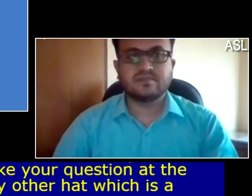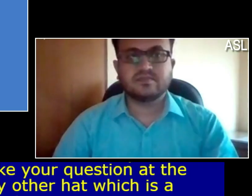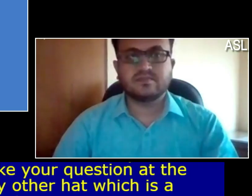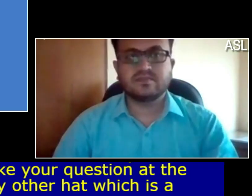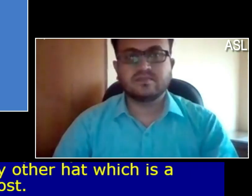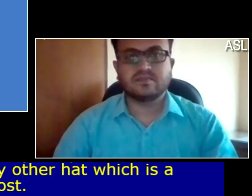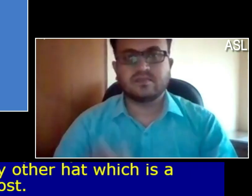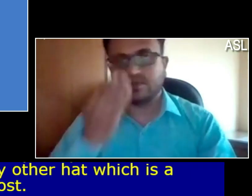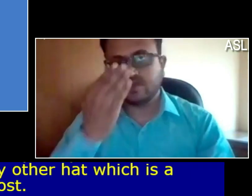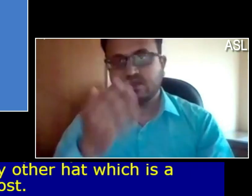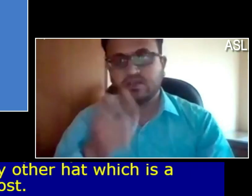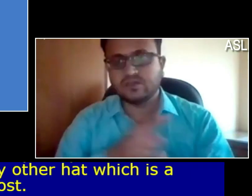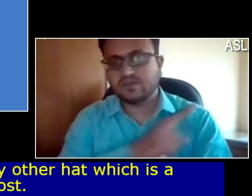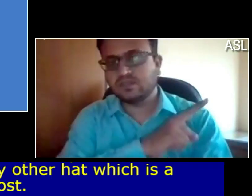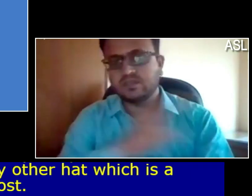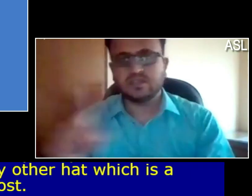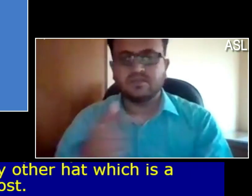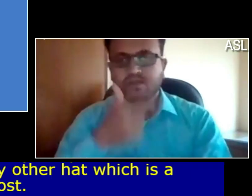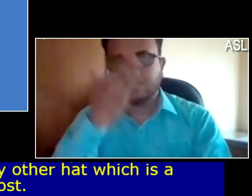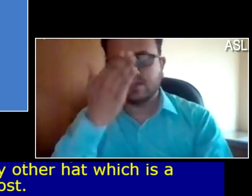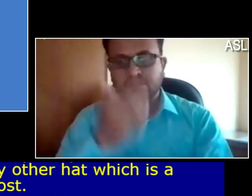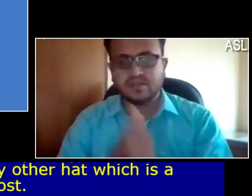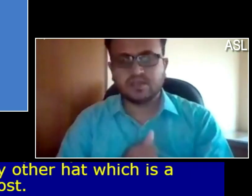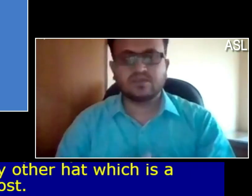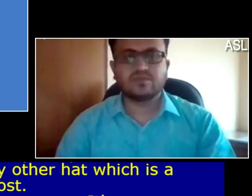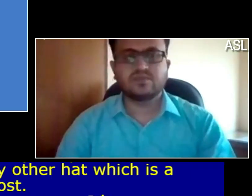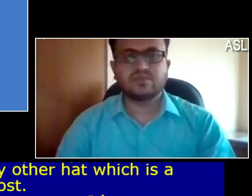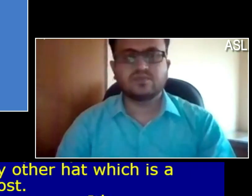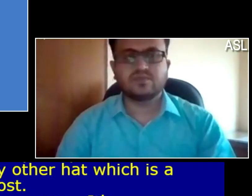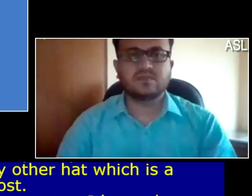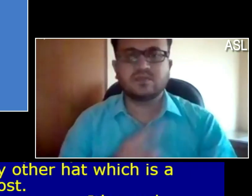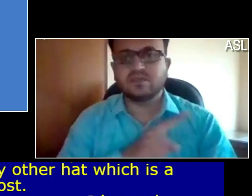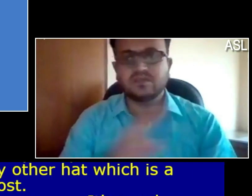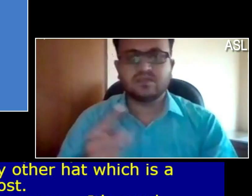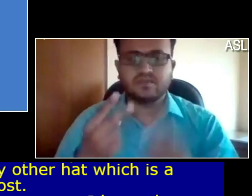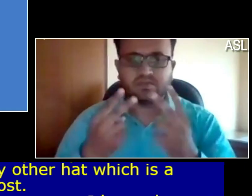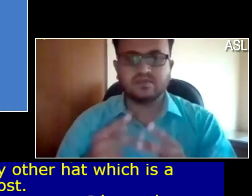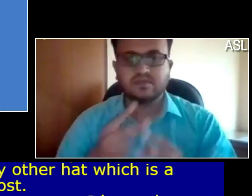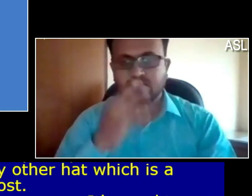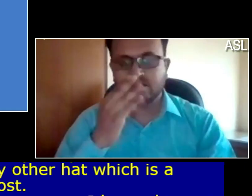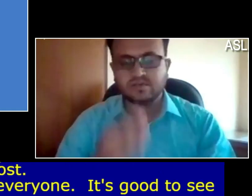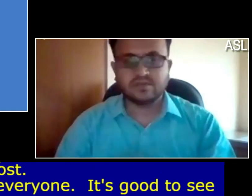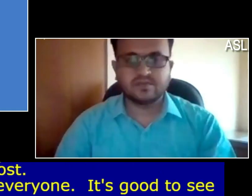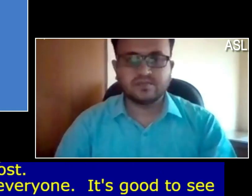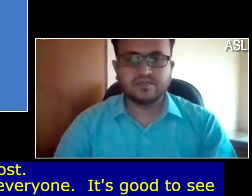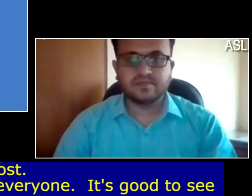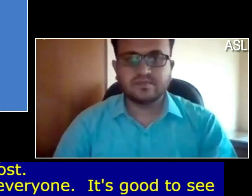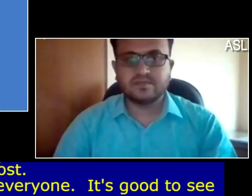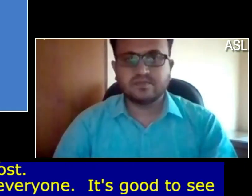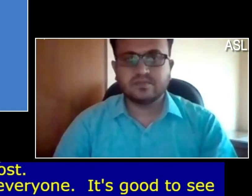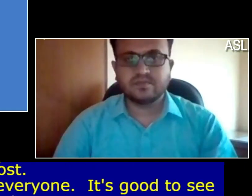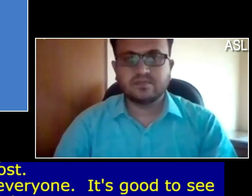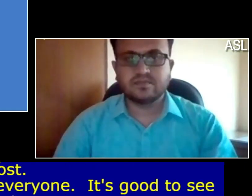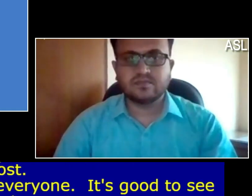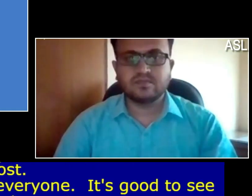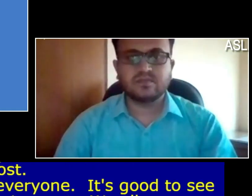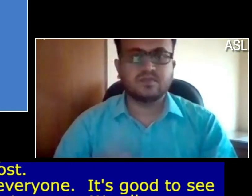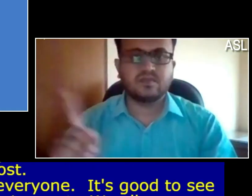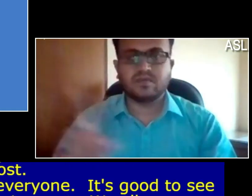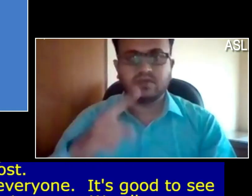much, everyone. It's good to see we have around 47 participants, which is great. We all understand that this is the time